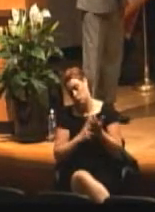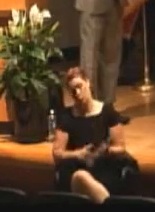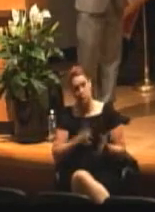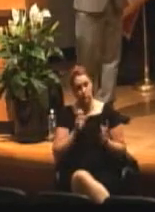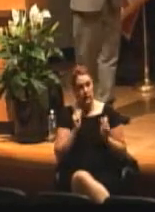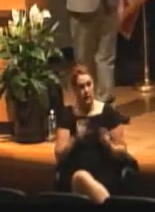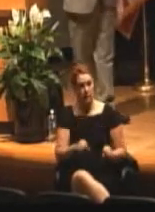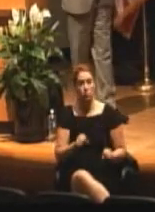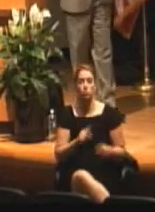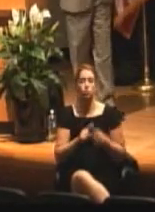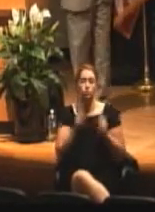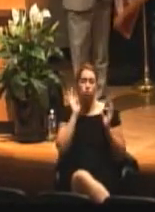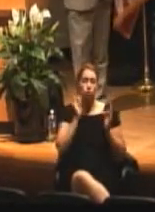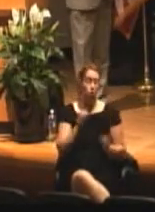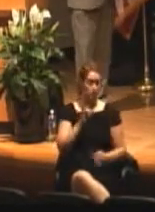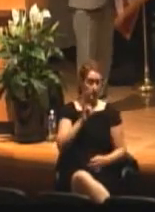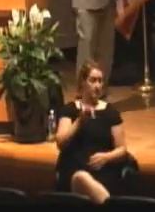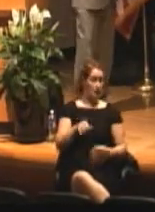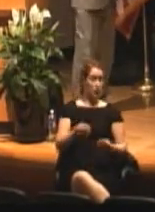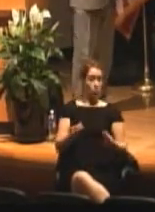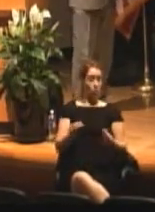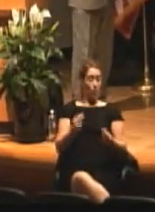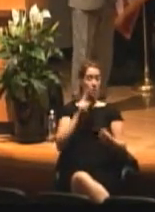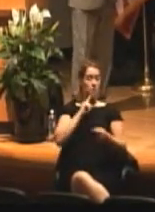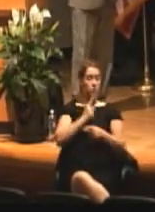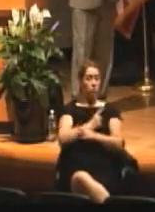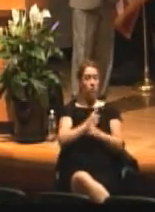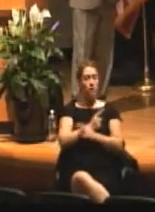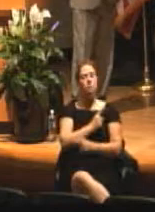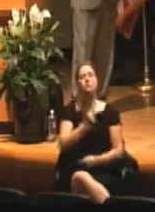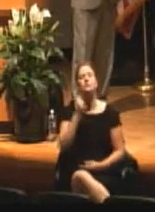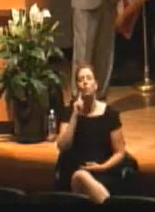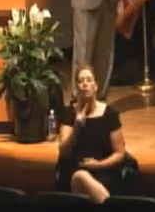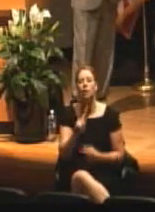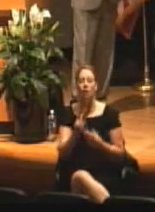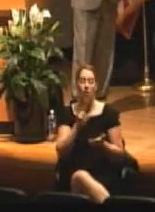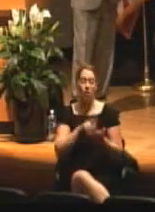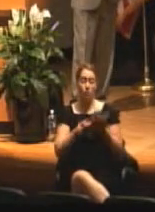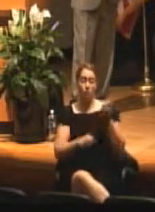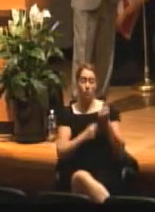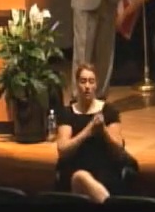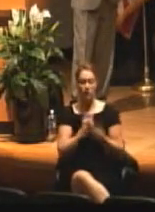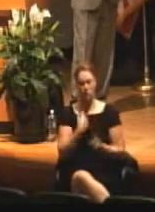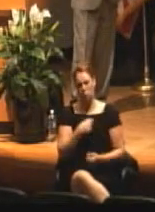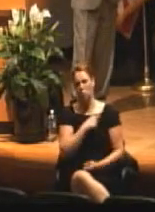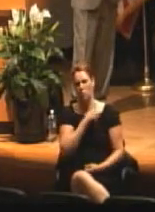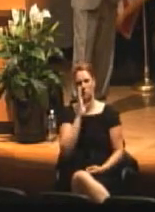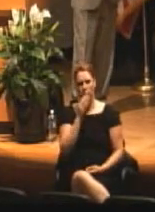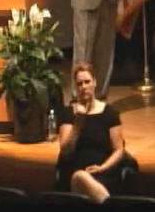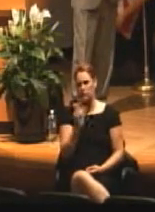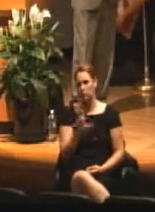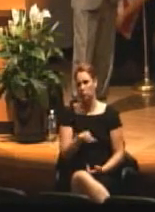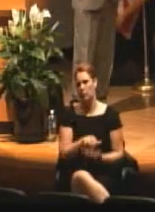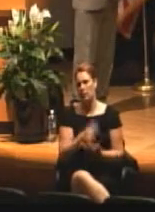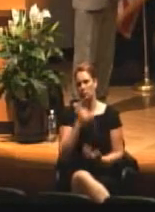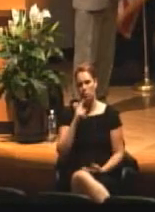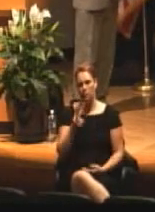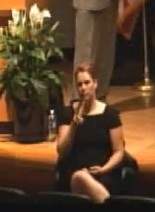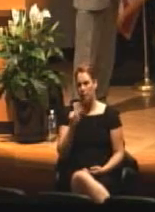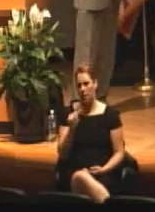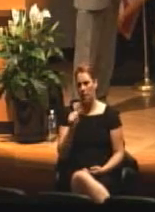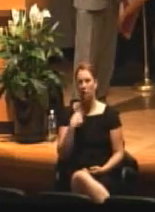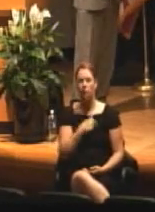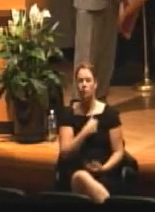There's a couple different processes for that. As far as underwriting goes, we would still do an underwrite for VA. We have something